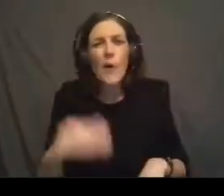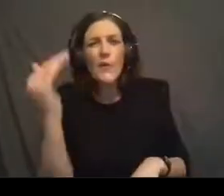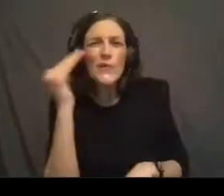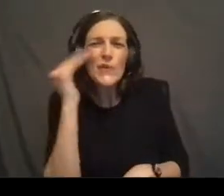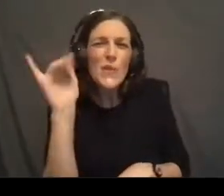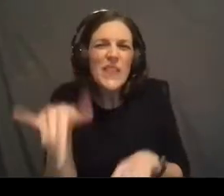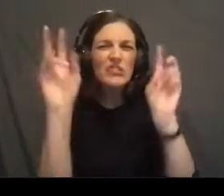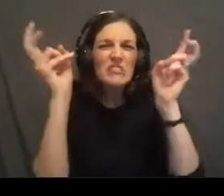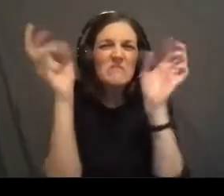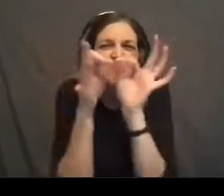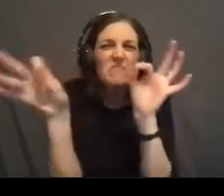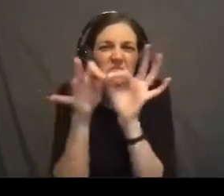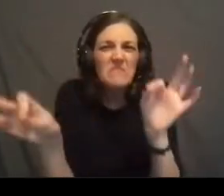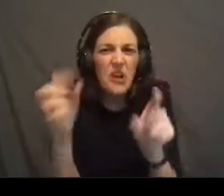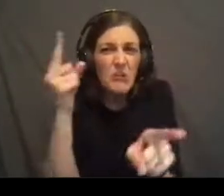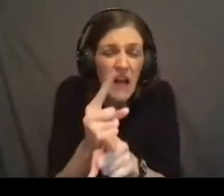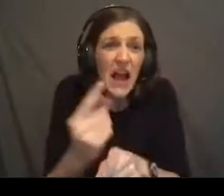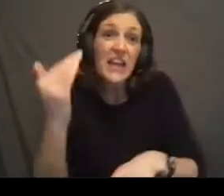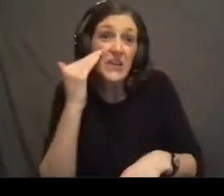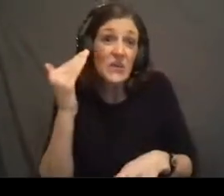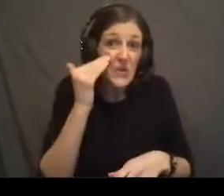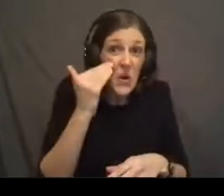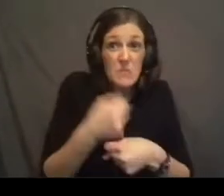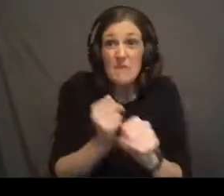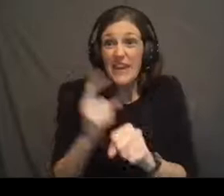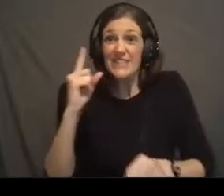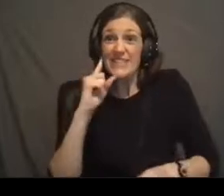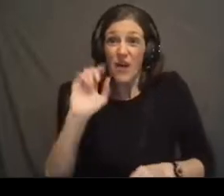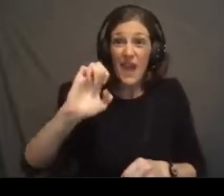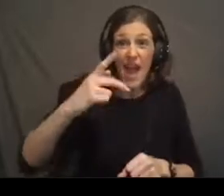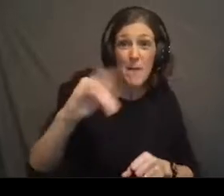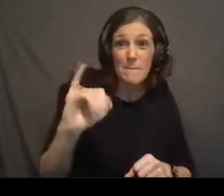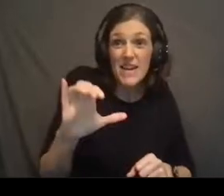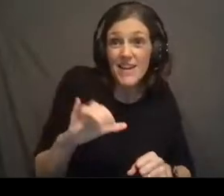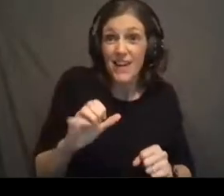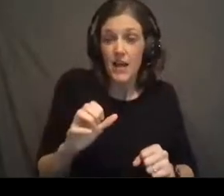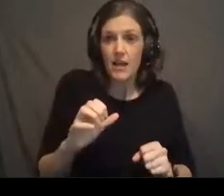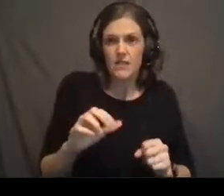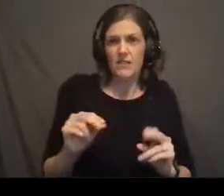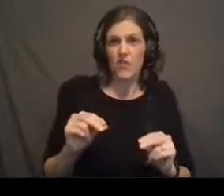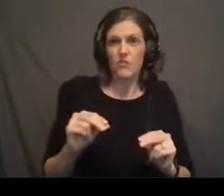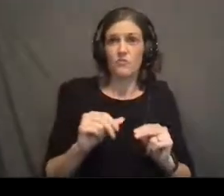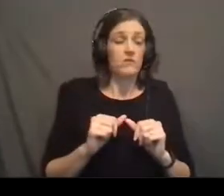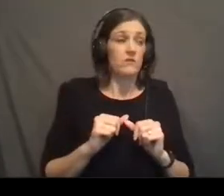figure of speech, right? You know, to make it sound a little more epic. No?